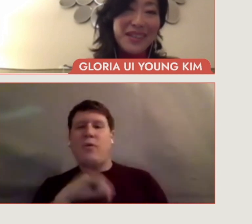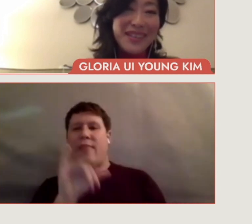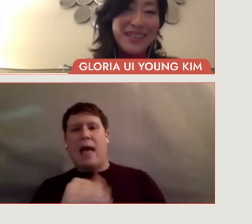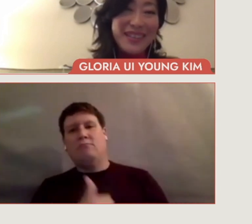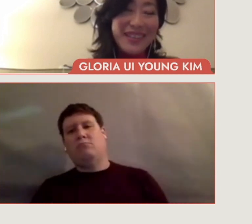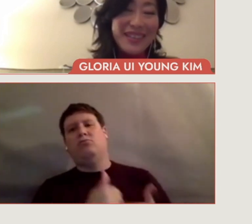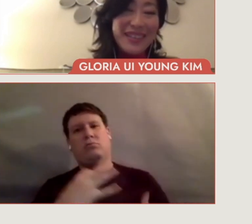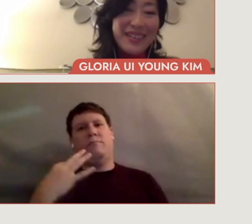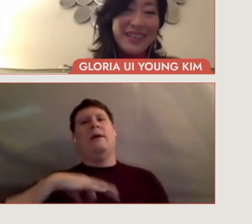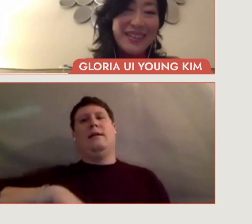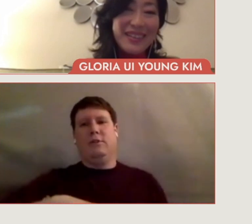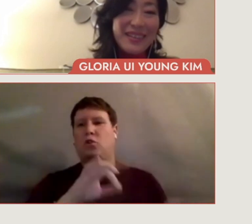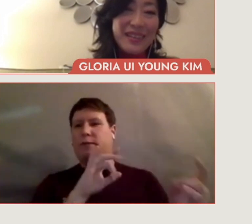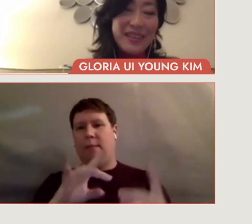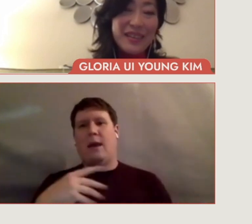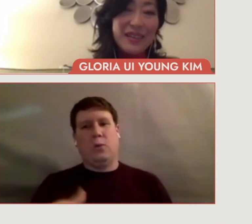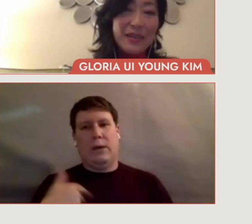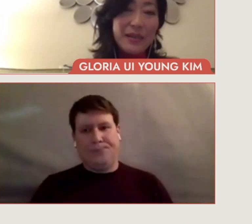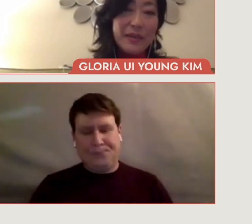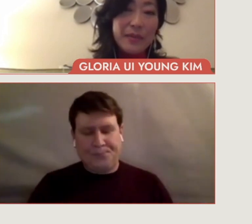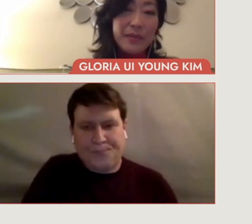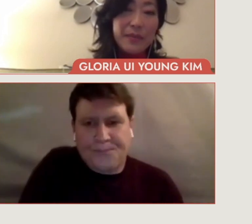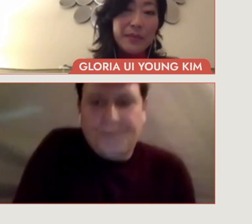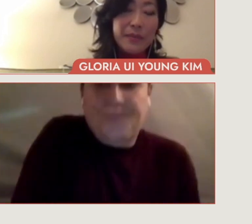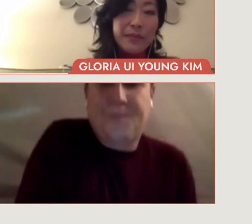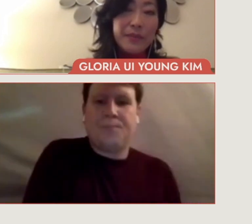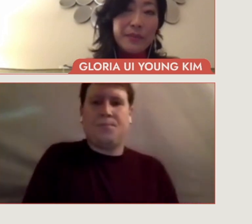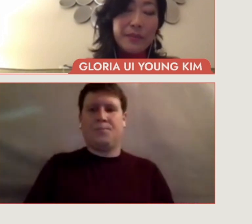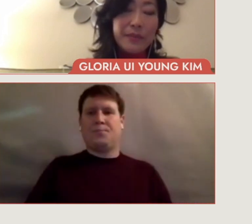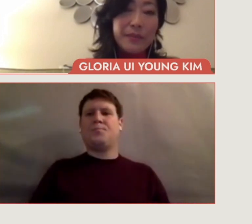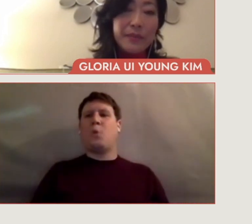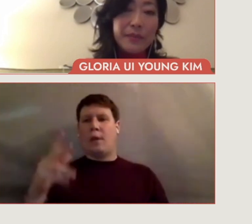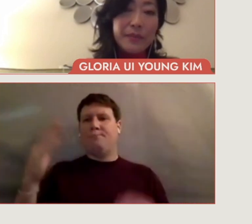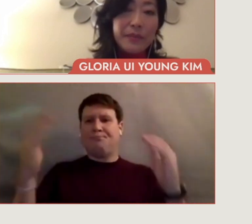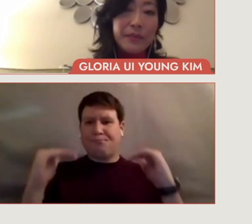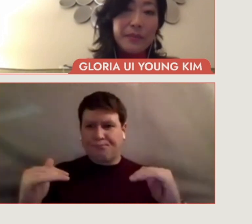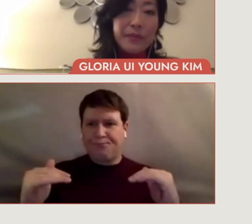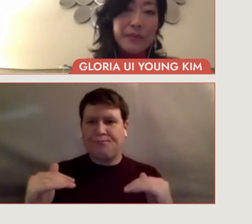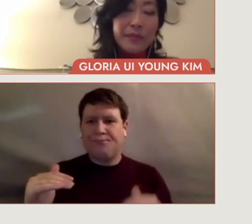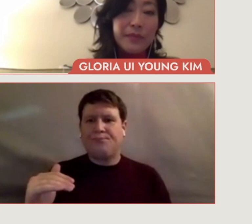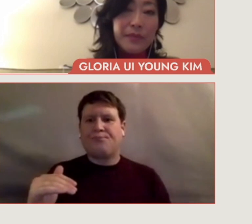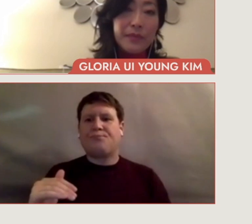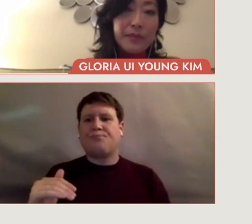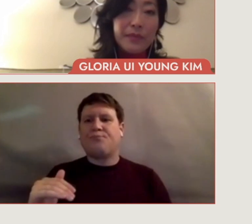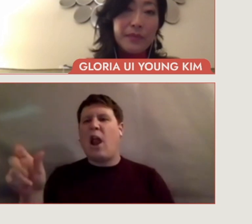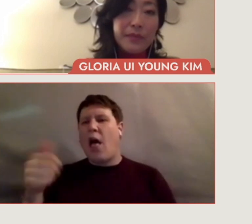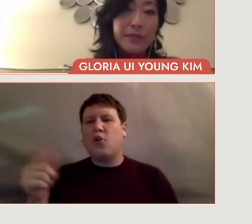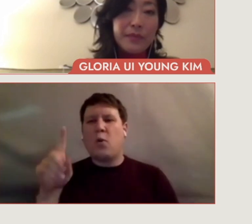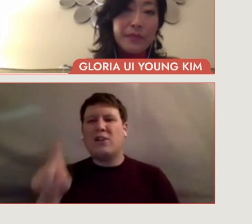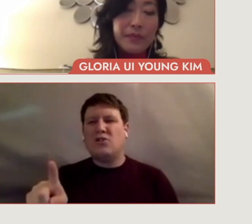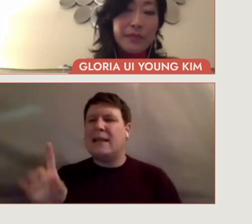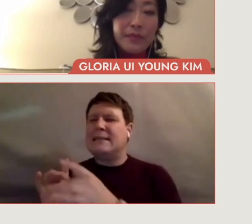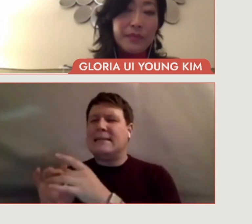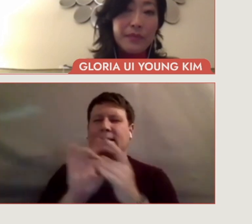it. And just another question, kind of along the lines of that, what